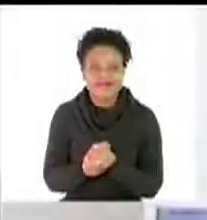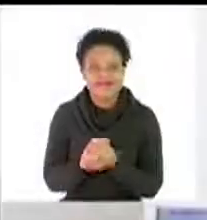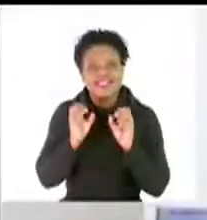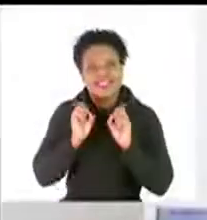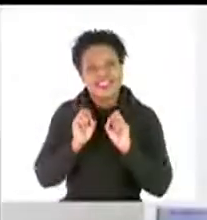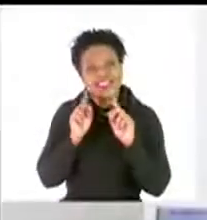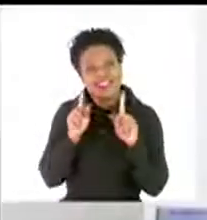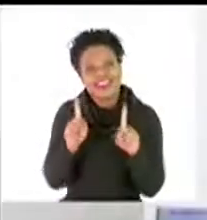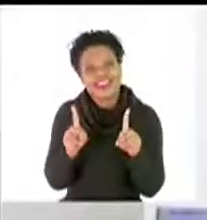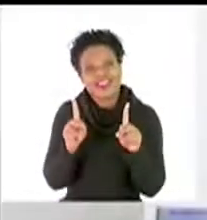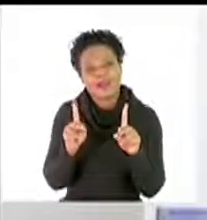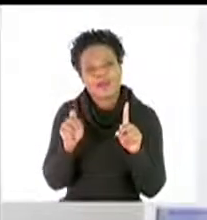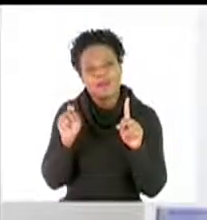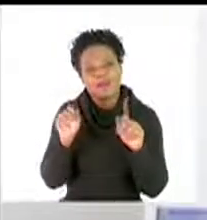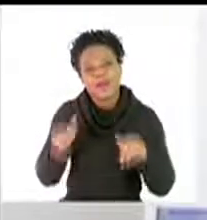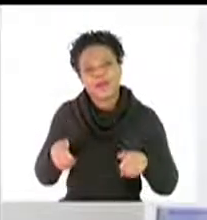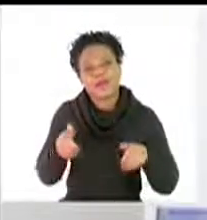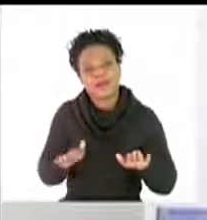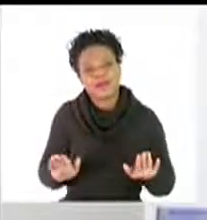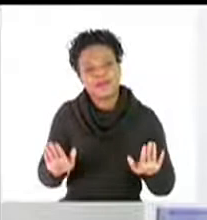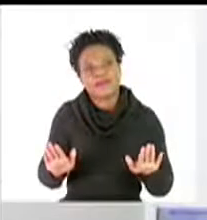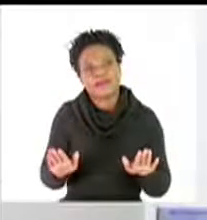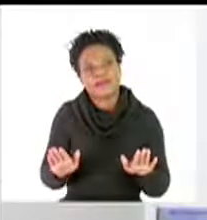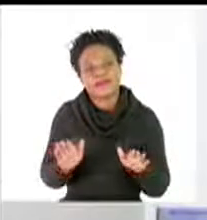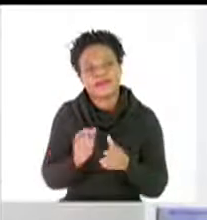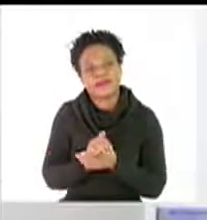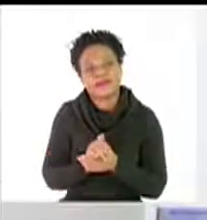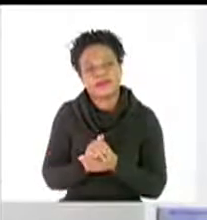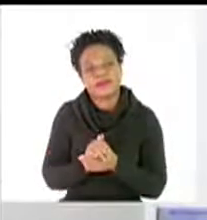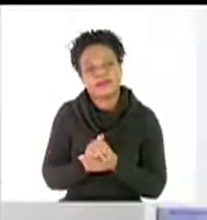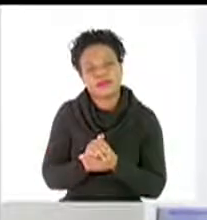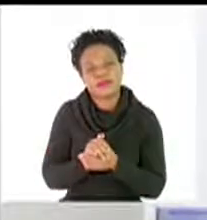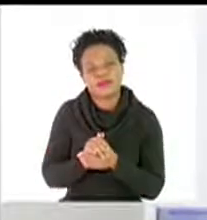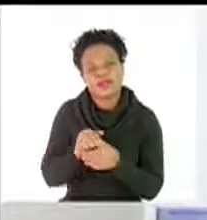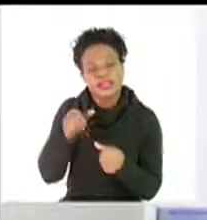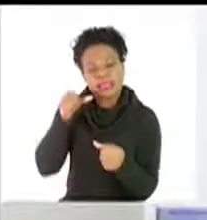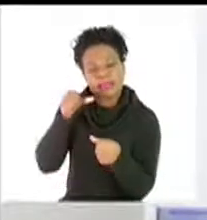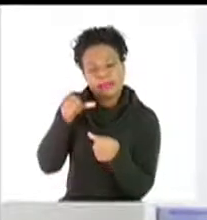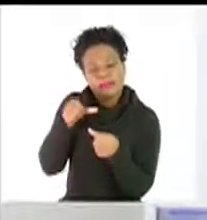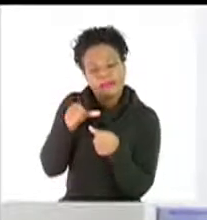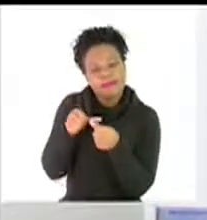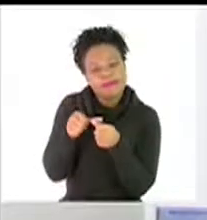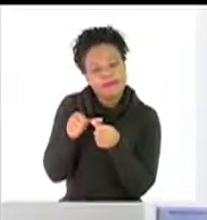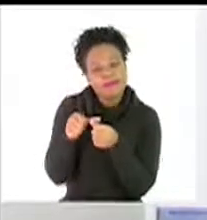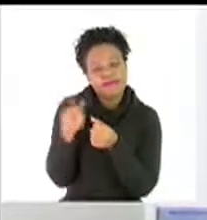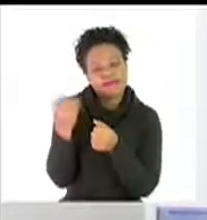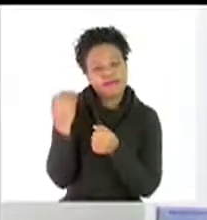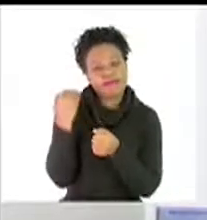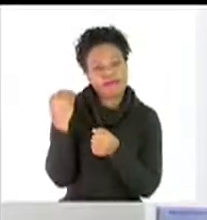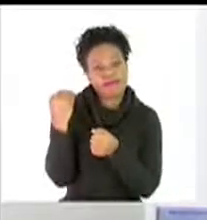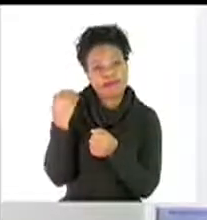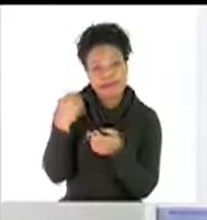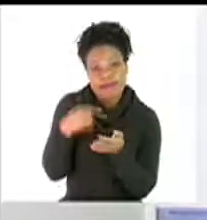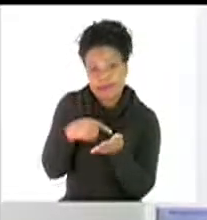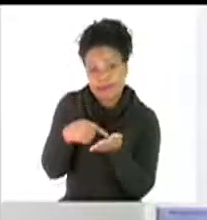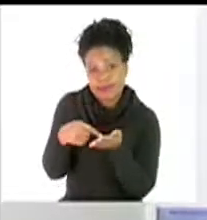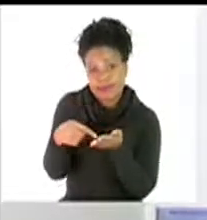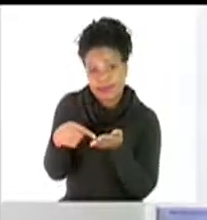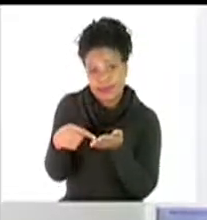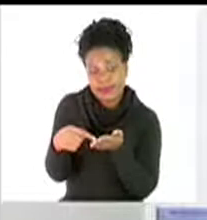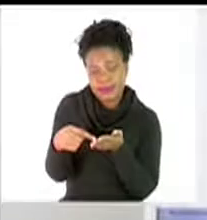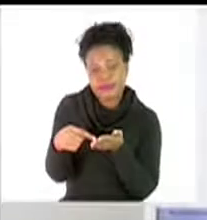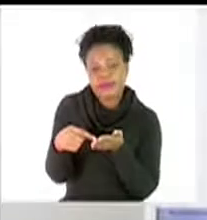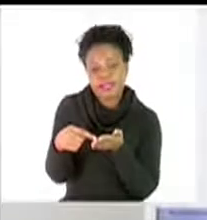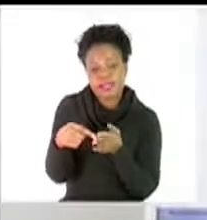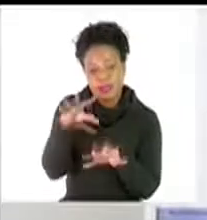Right, boys and girls, remember we looked at common nouns. We also